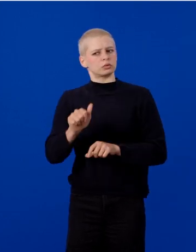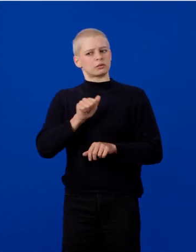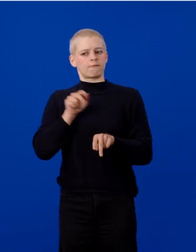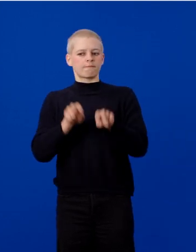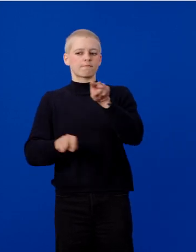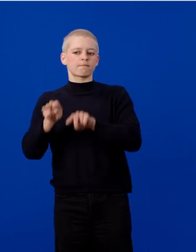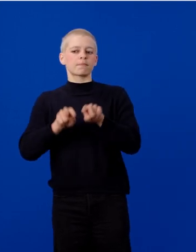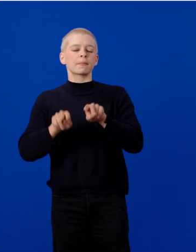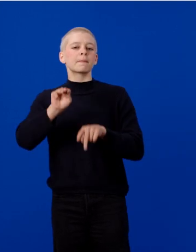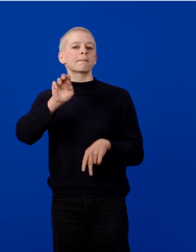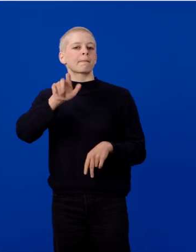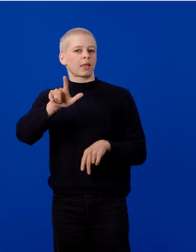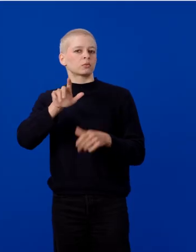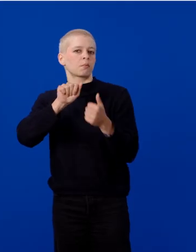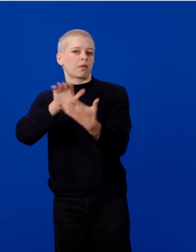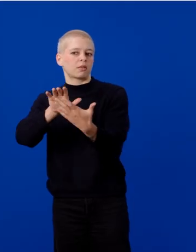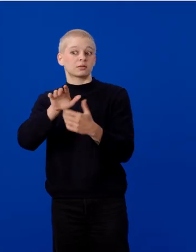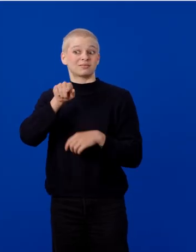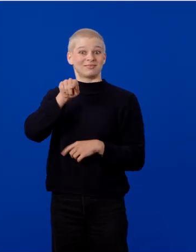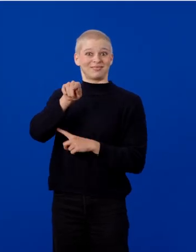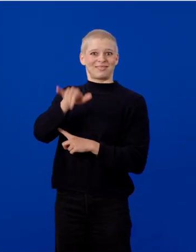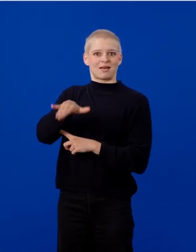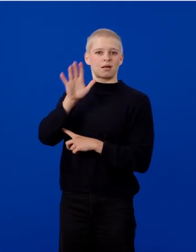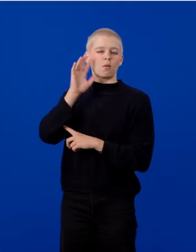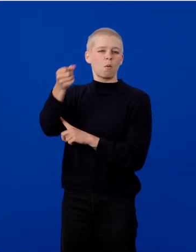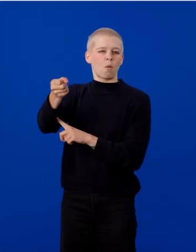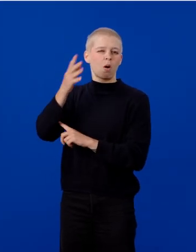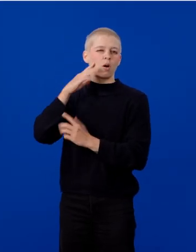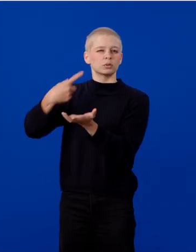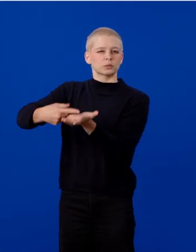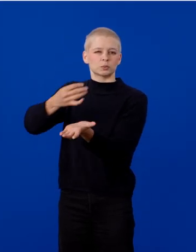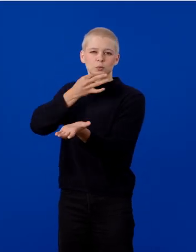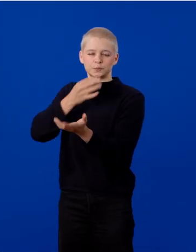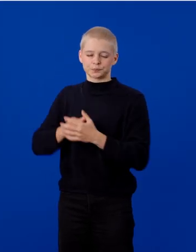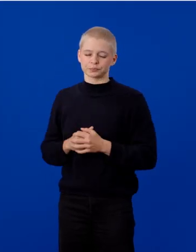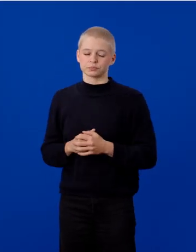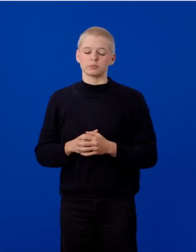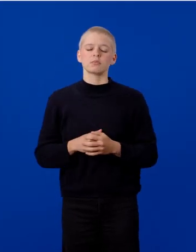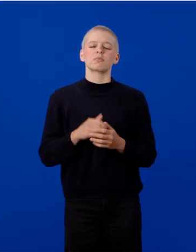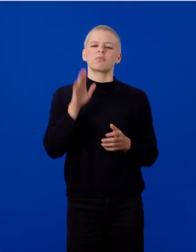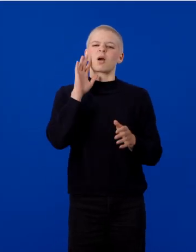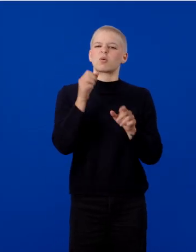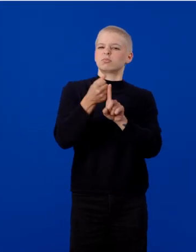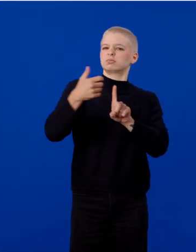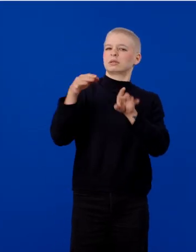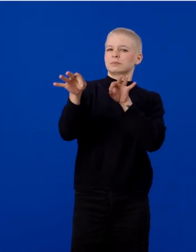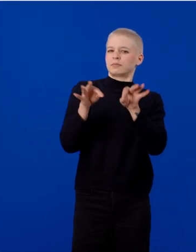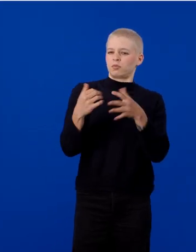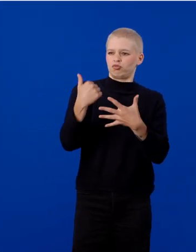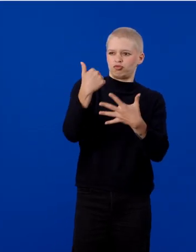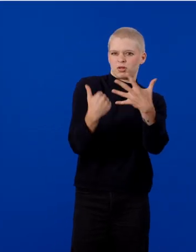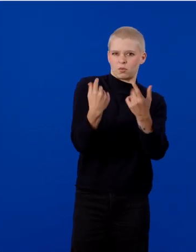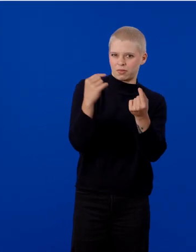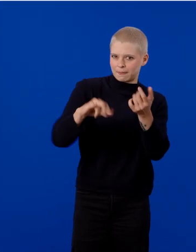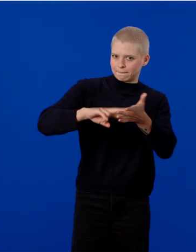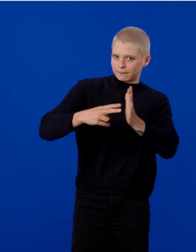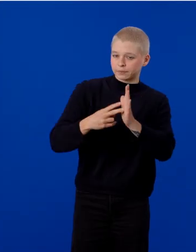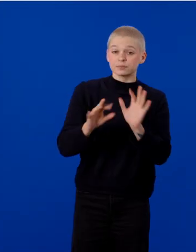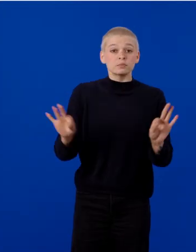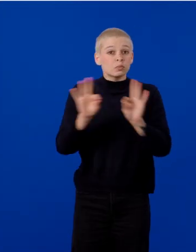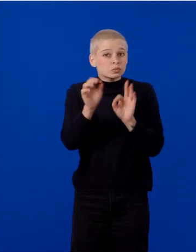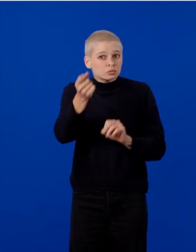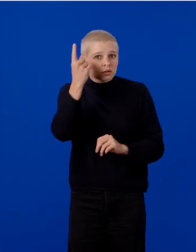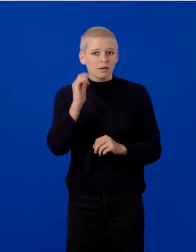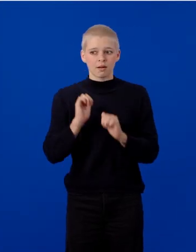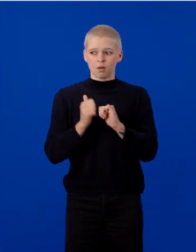We'll discuss the manual programming in a few minutes. To explain ranking, it's important to understand how our